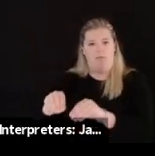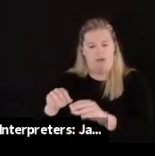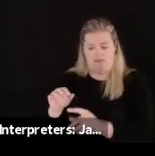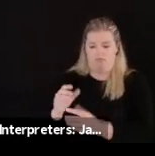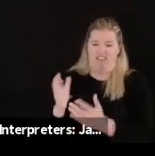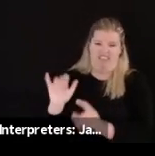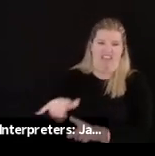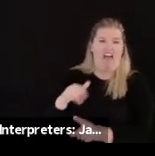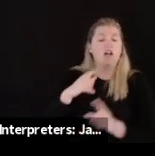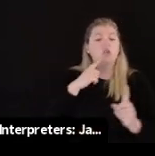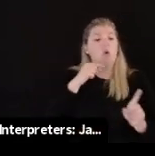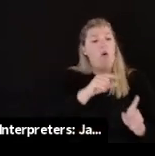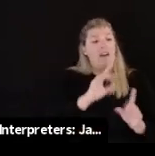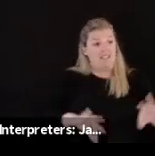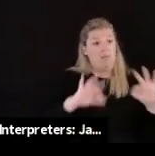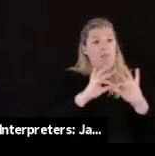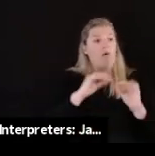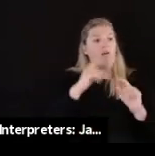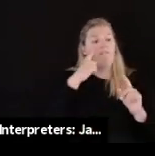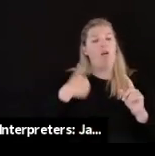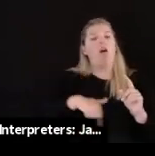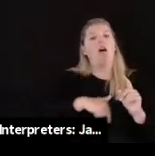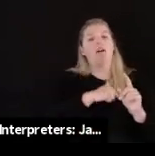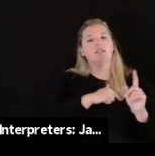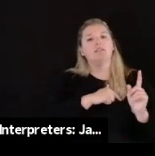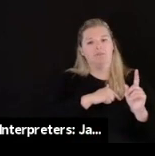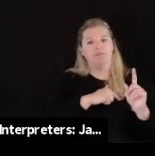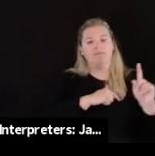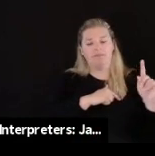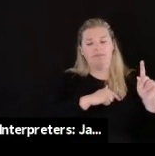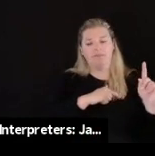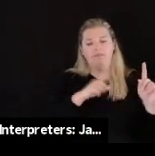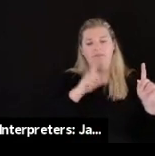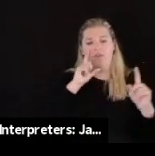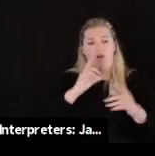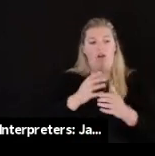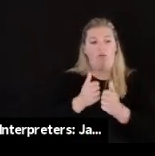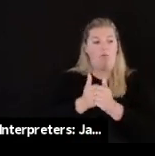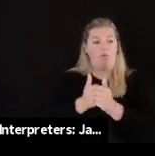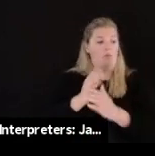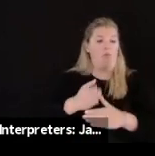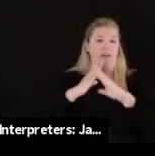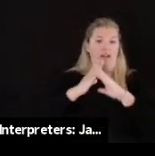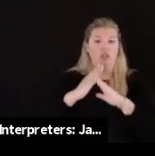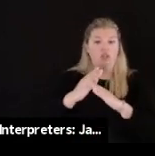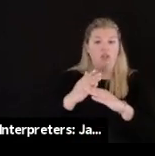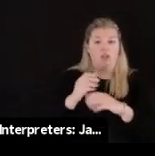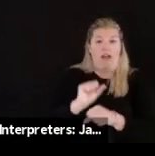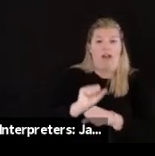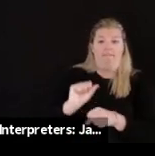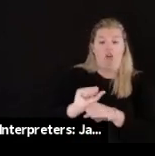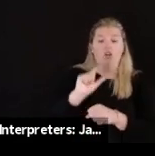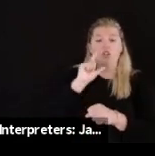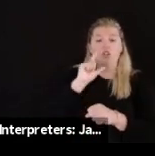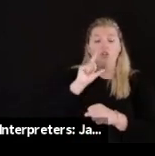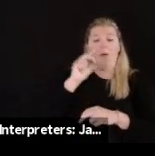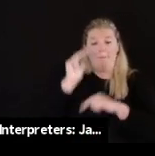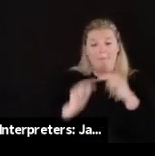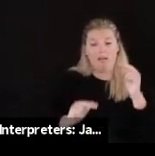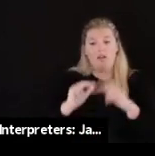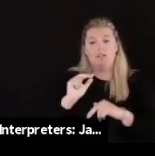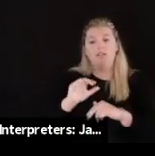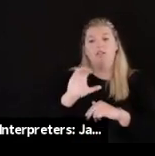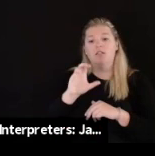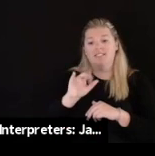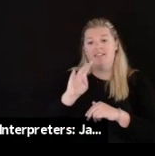us to incorporate social justice in our prevention efforts to build civically engaged leaders, specifically